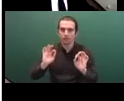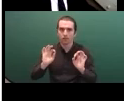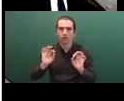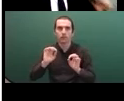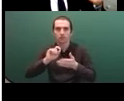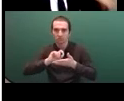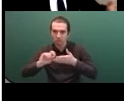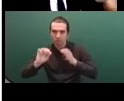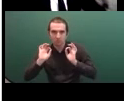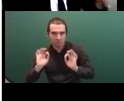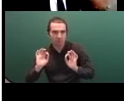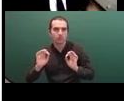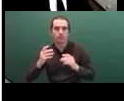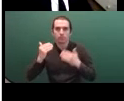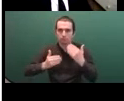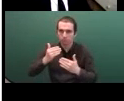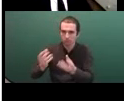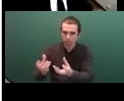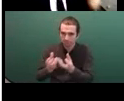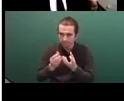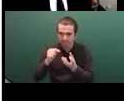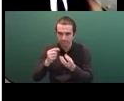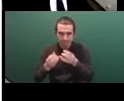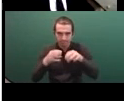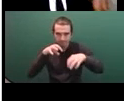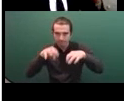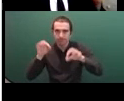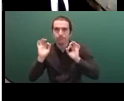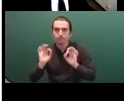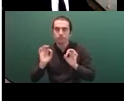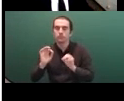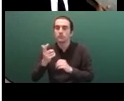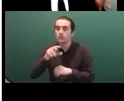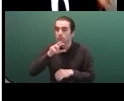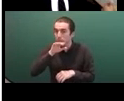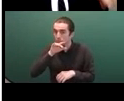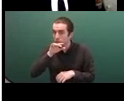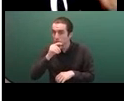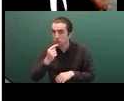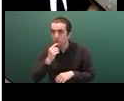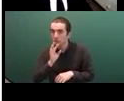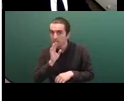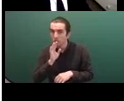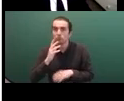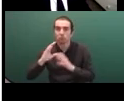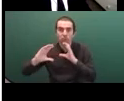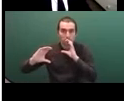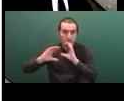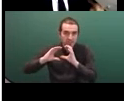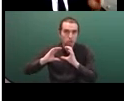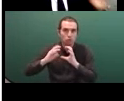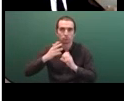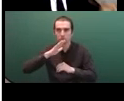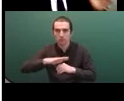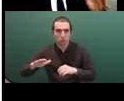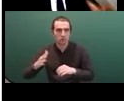specialisms. Cognitive learning difficulties, we need to develop the curriculum so it is presented in different